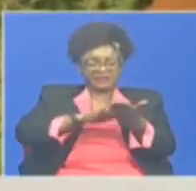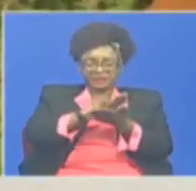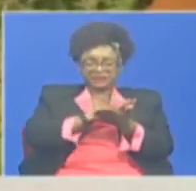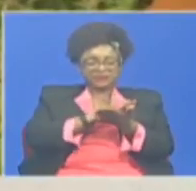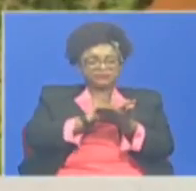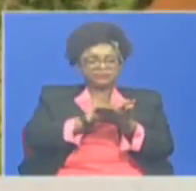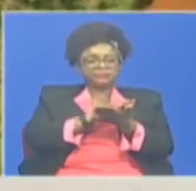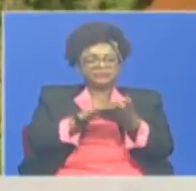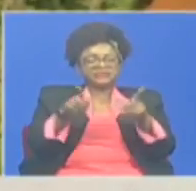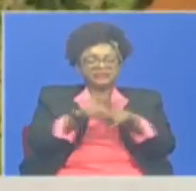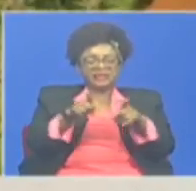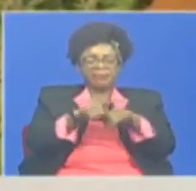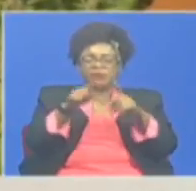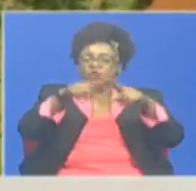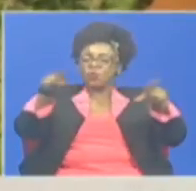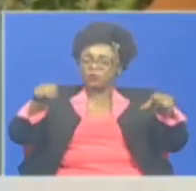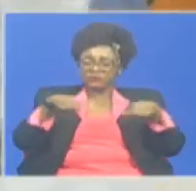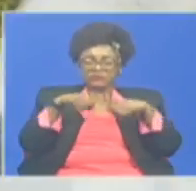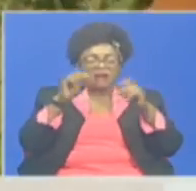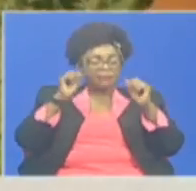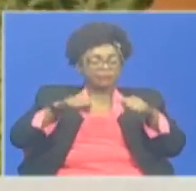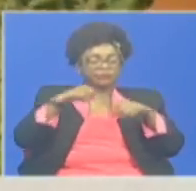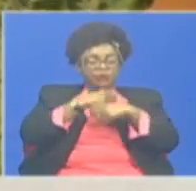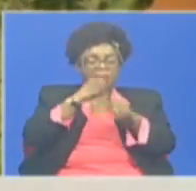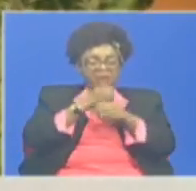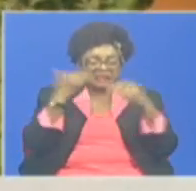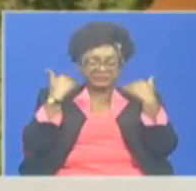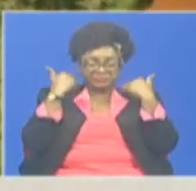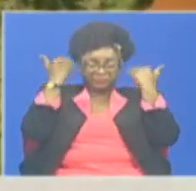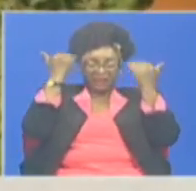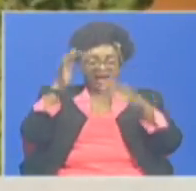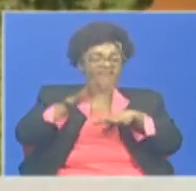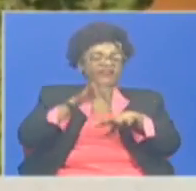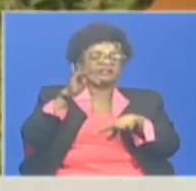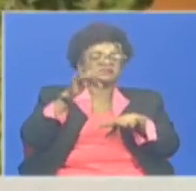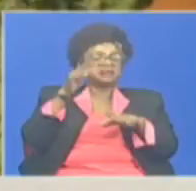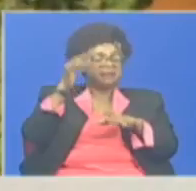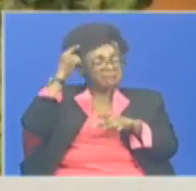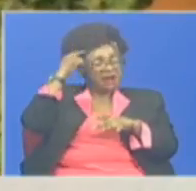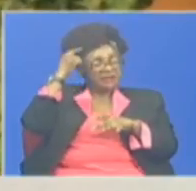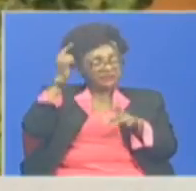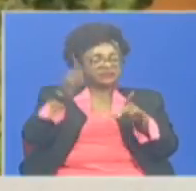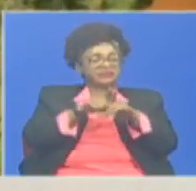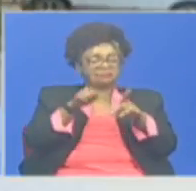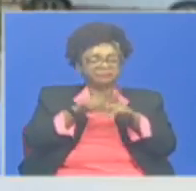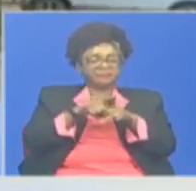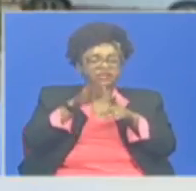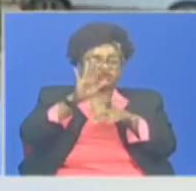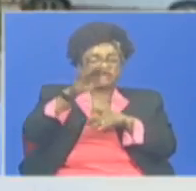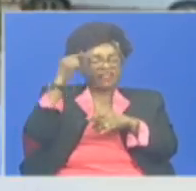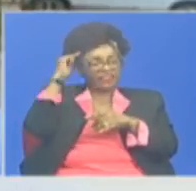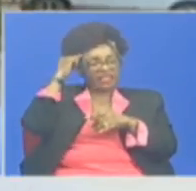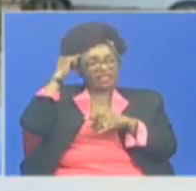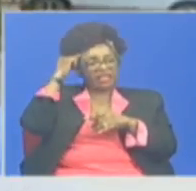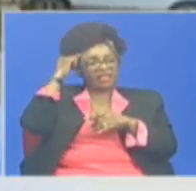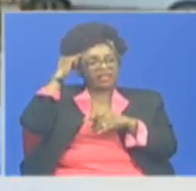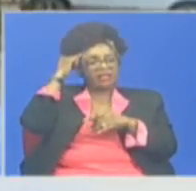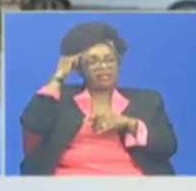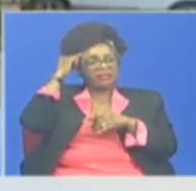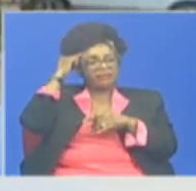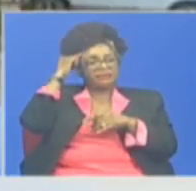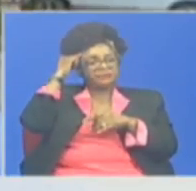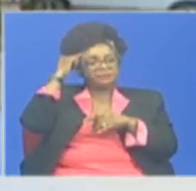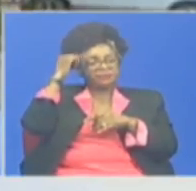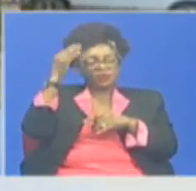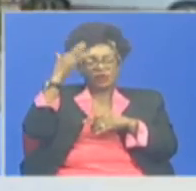zile wards. Inaweza kukuadhiri hata akili yako na mawazo yako. Because we know they are working like